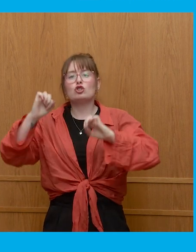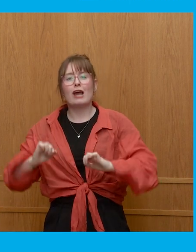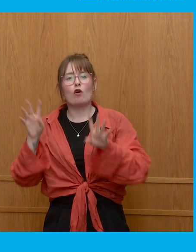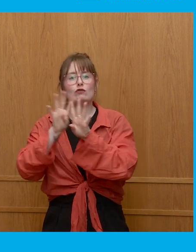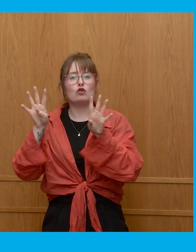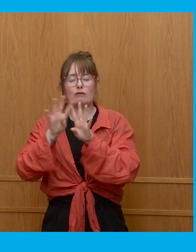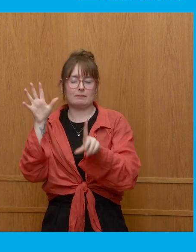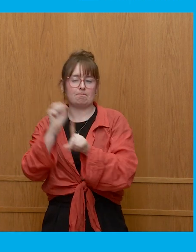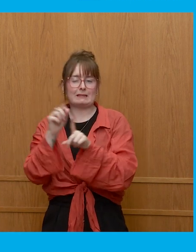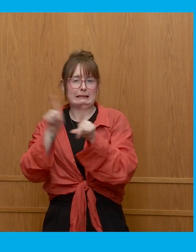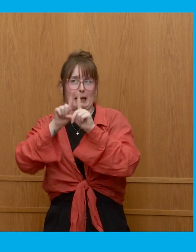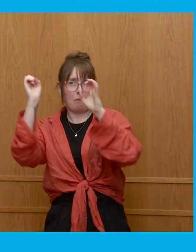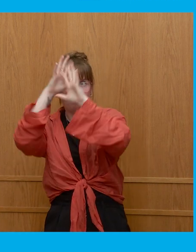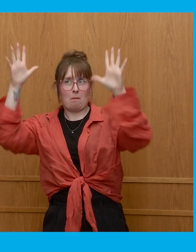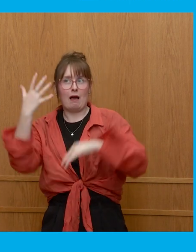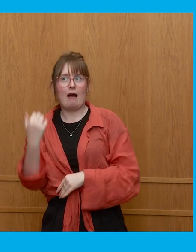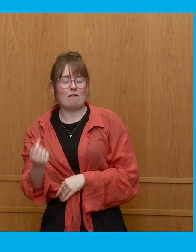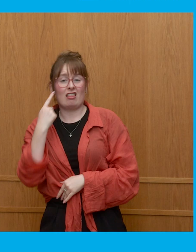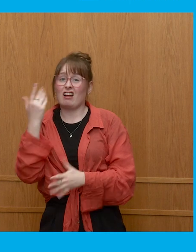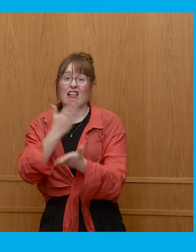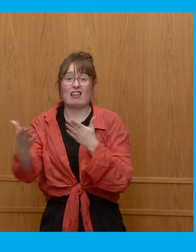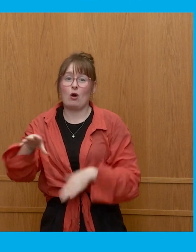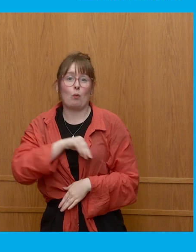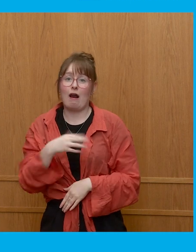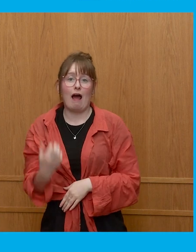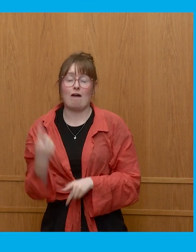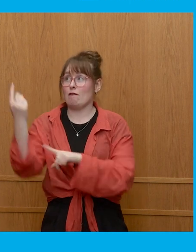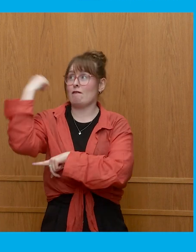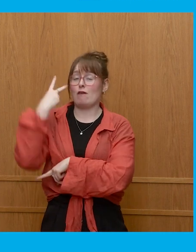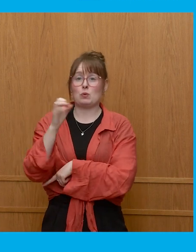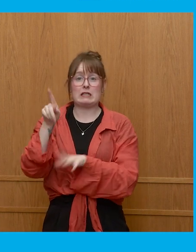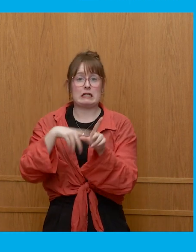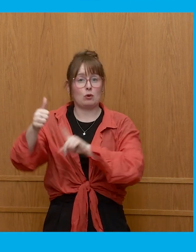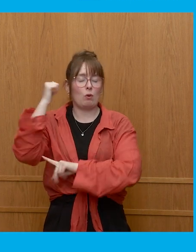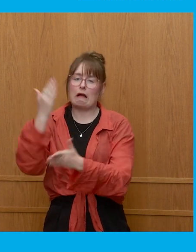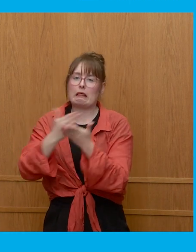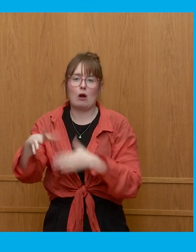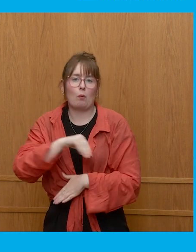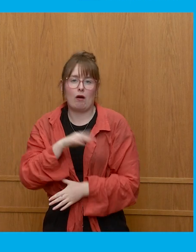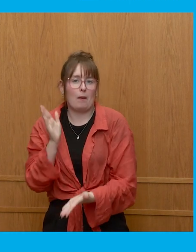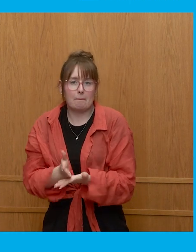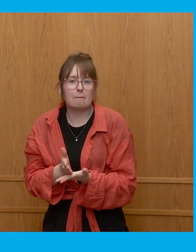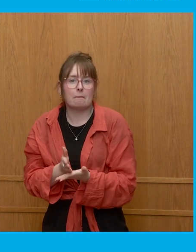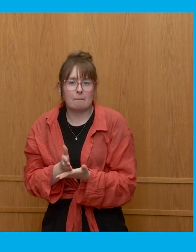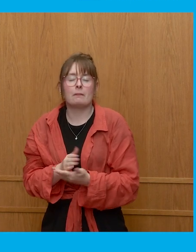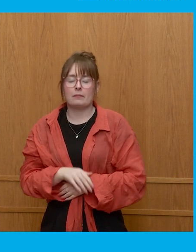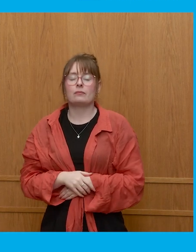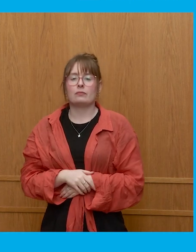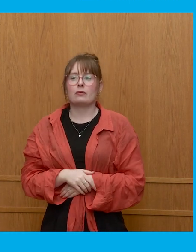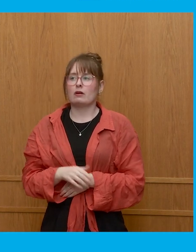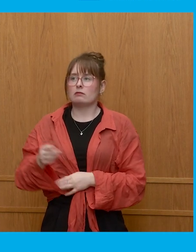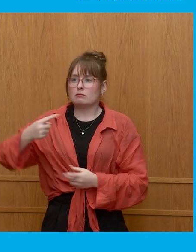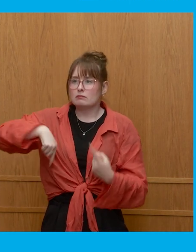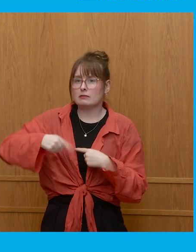saw that. And I think it was a clear winner at the time. So I came down, and we had a